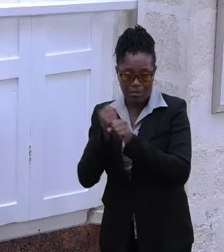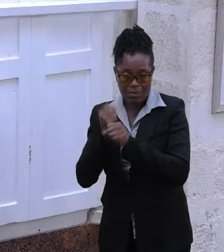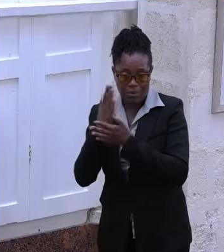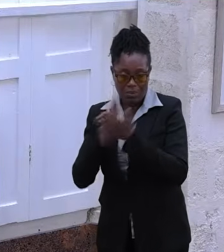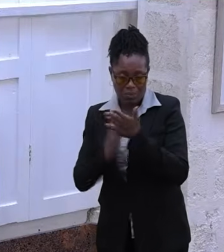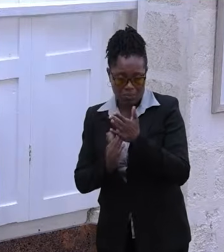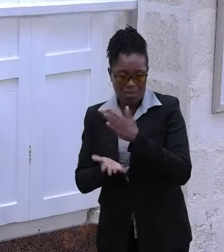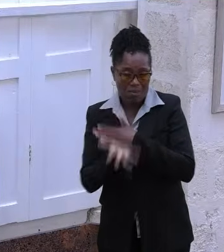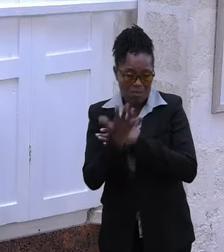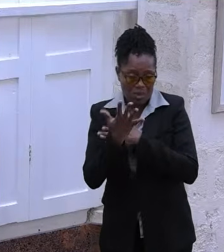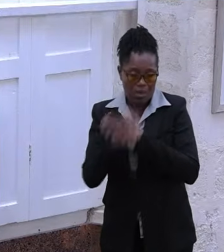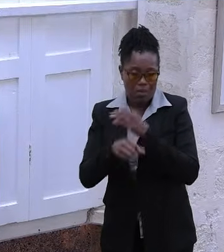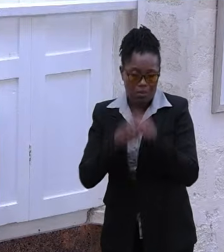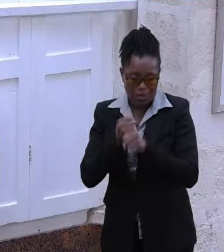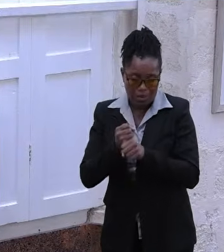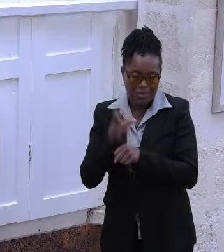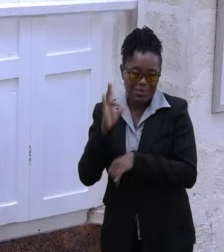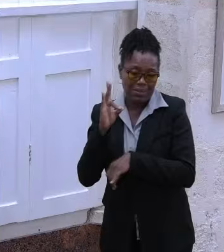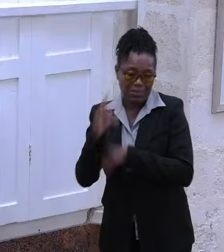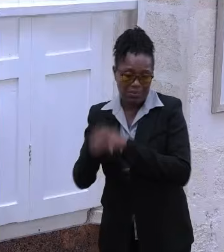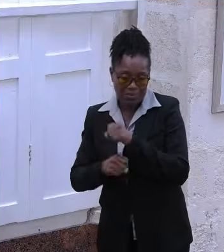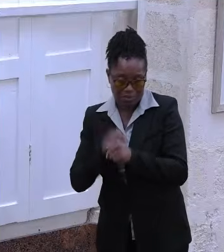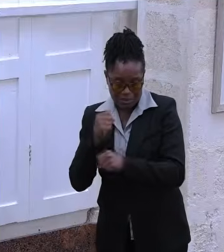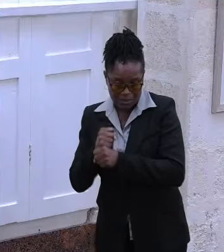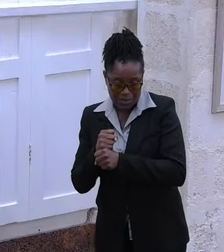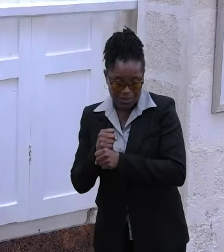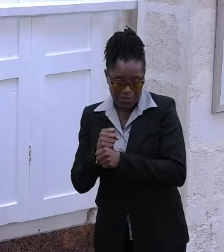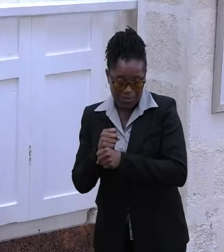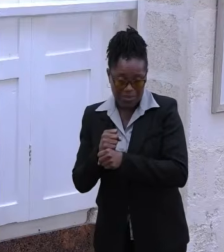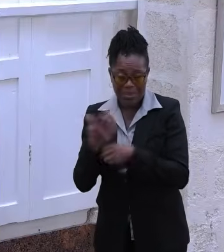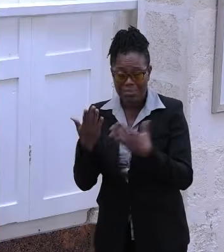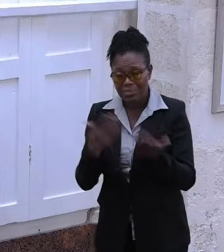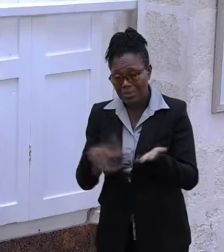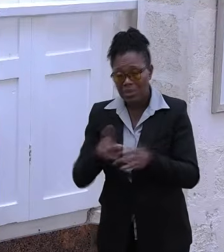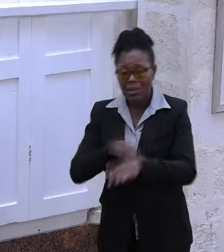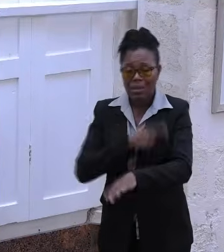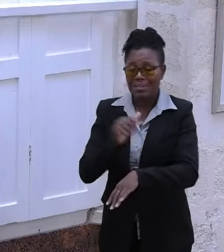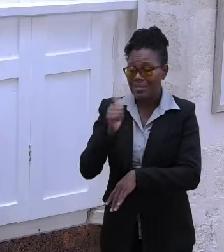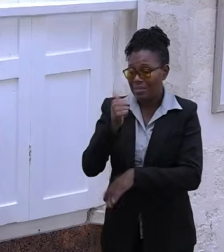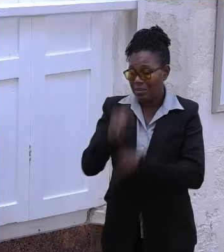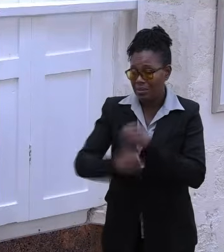5 years, 7 years, as long as 10 years.